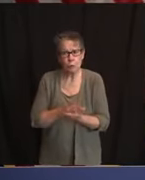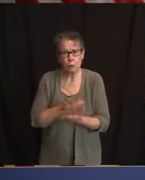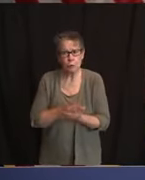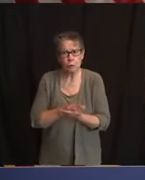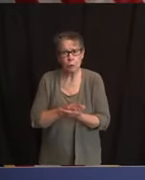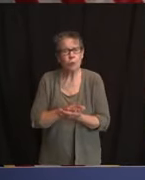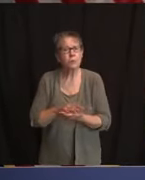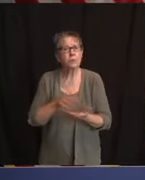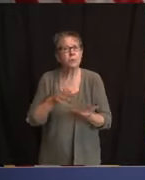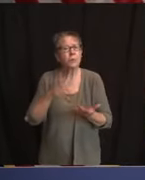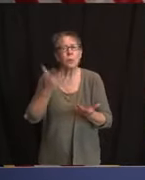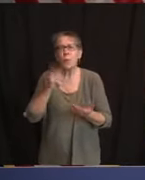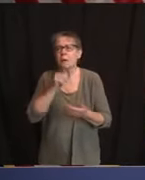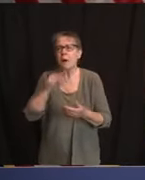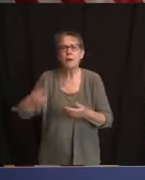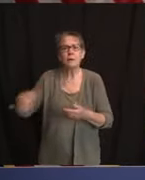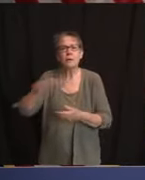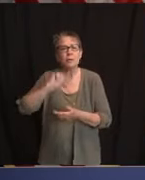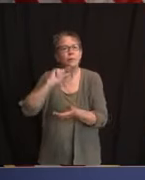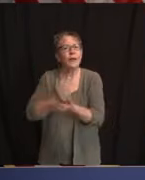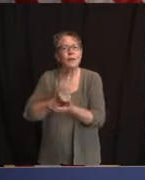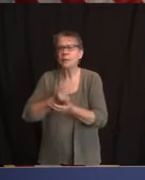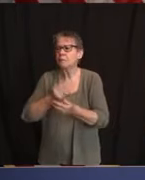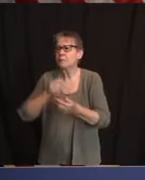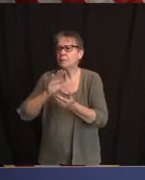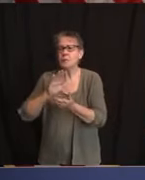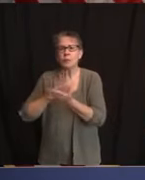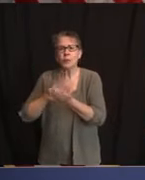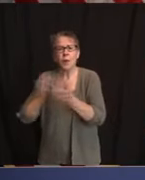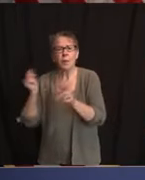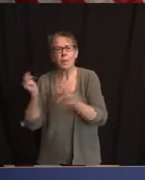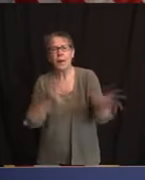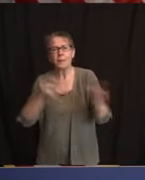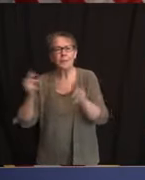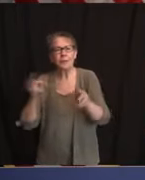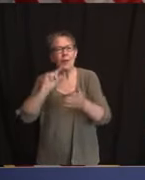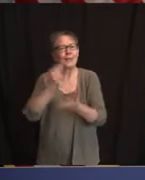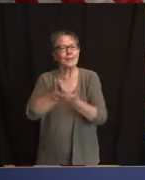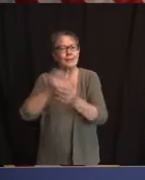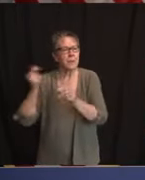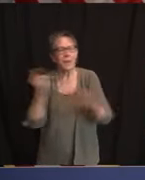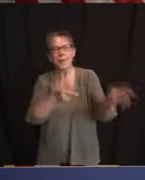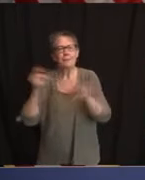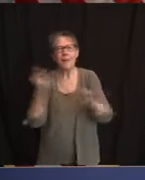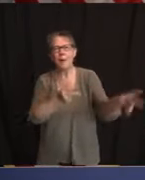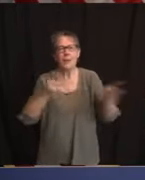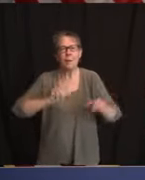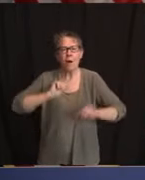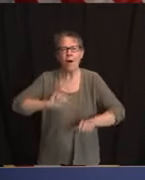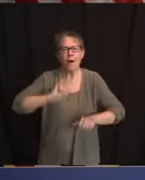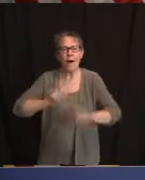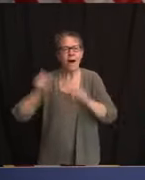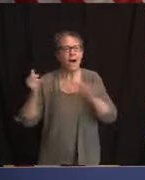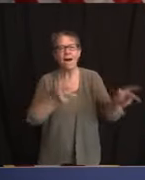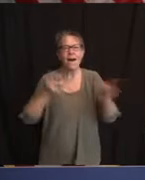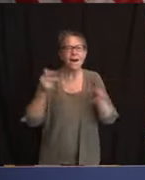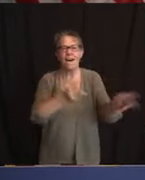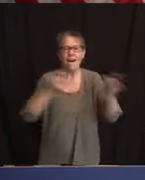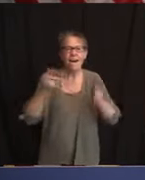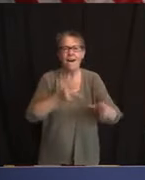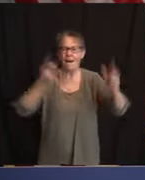Colonel, are you really going to go after principals who don't cancel these parades, and what punishment could they face? And Governor, how can you justify allowing people to